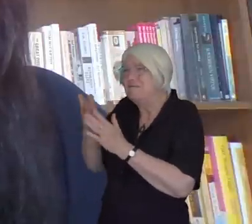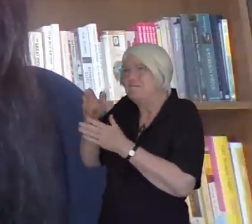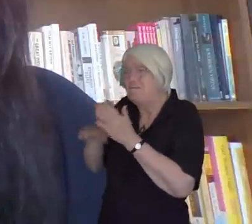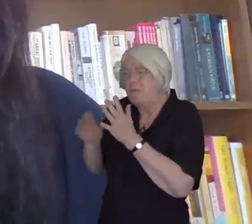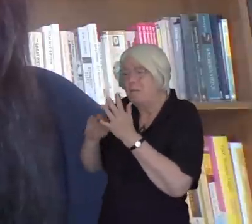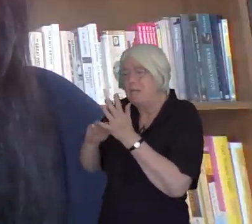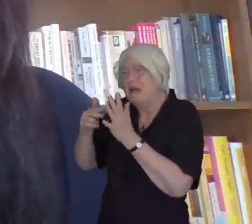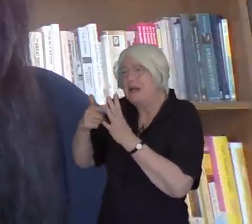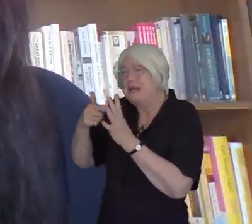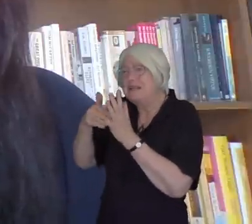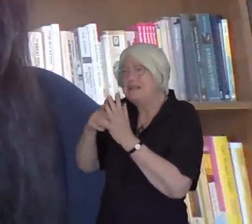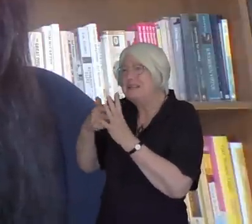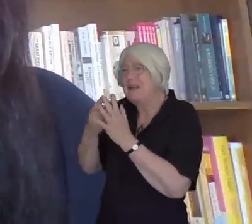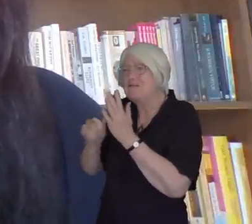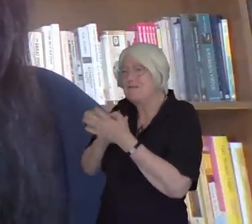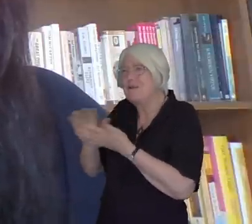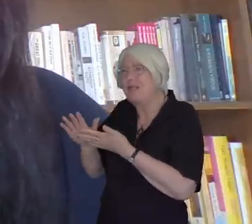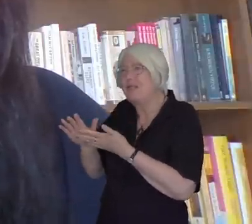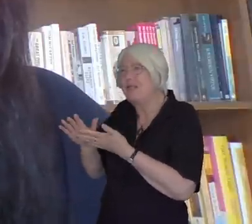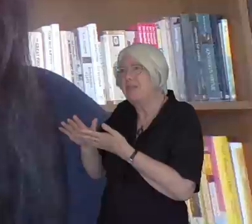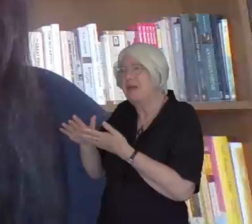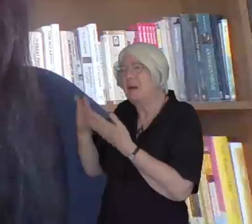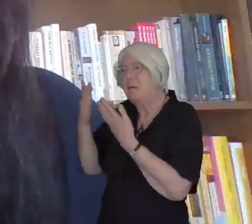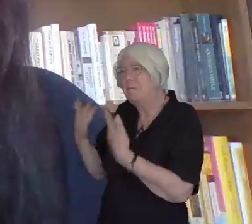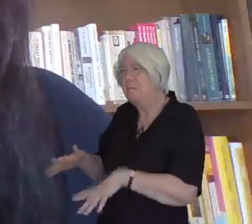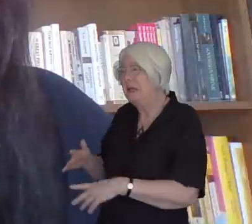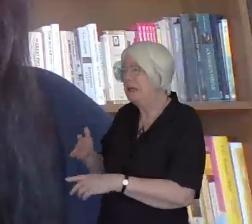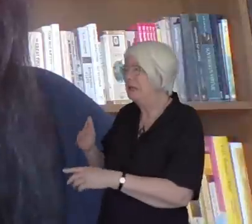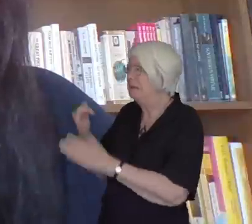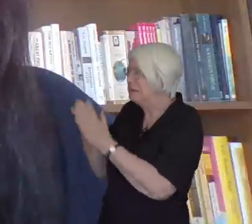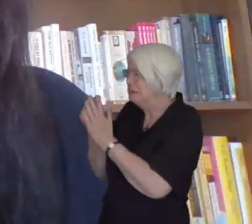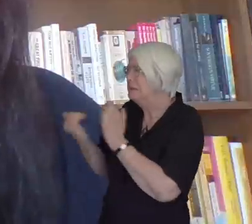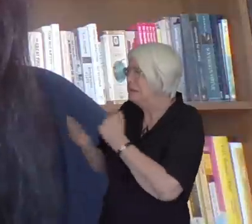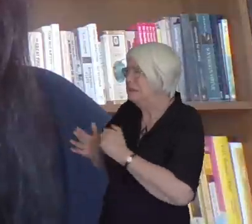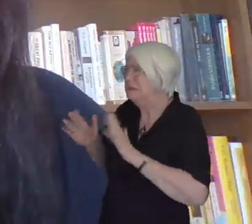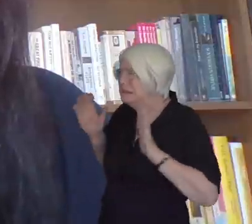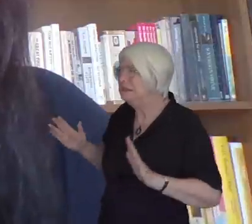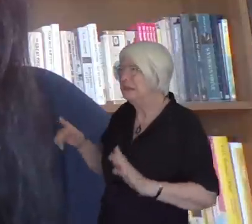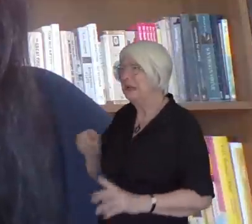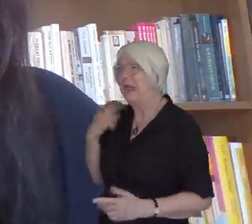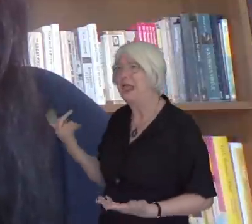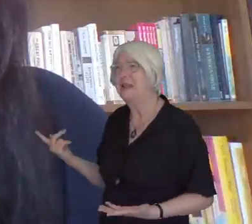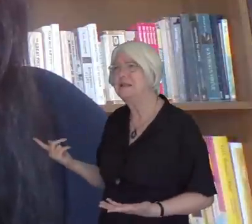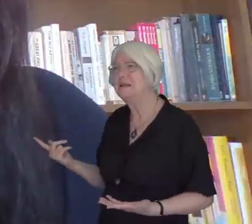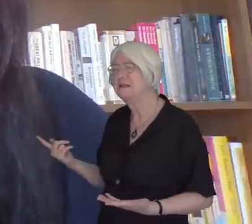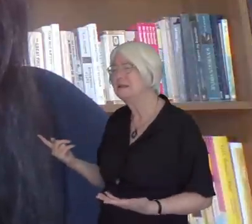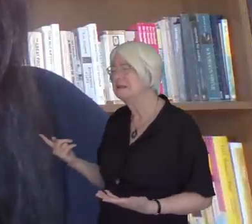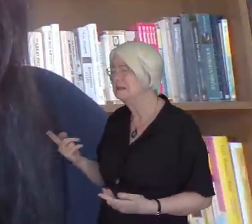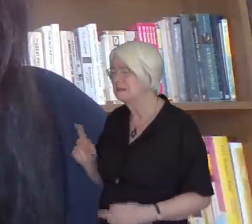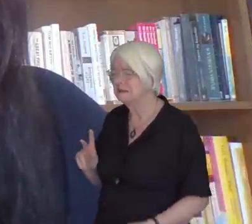Jesus of Nazareth, the one who they had followed and in whom they had placed their hope, had been brutally killed.